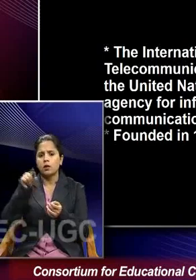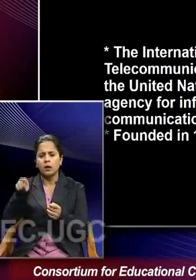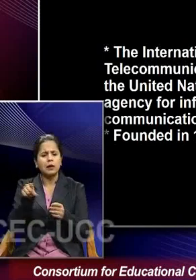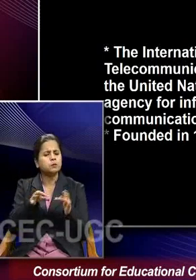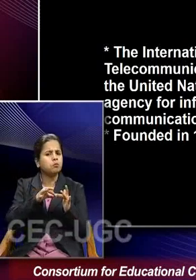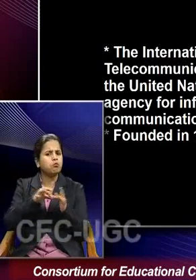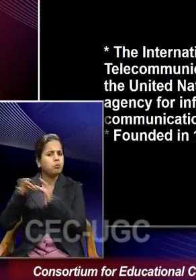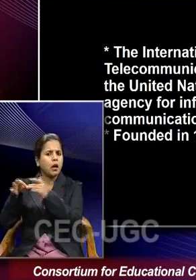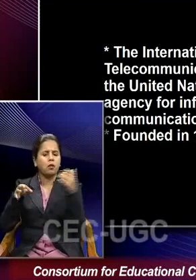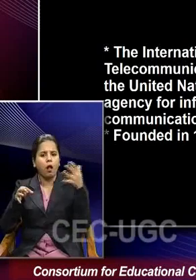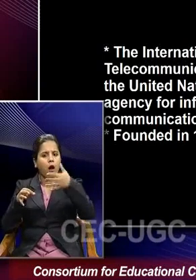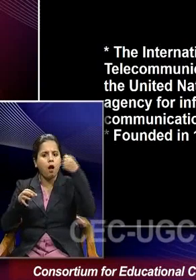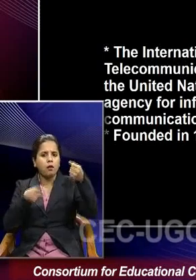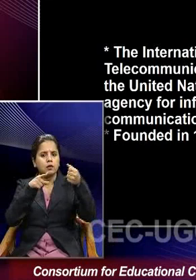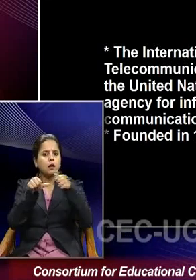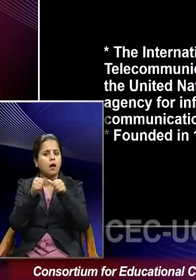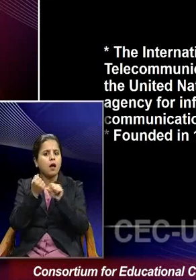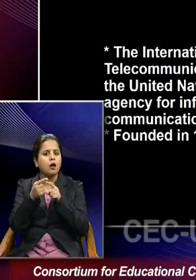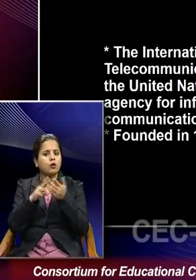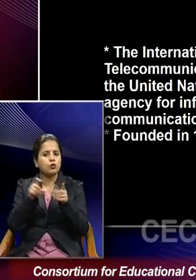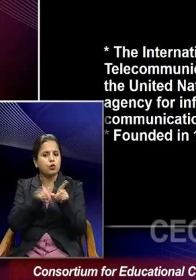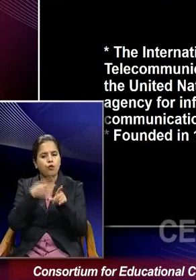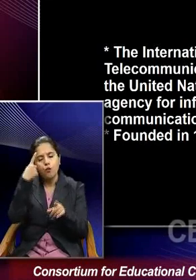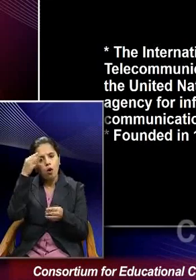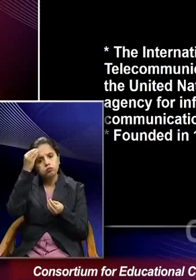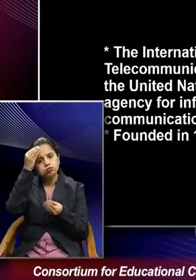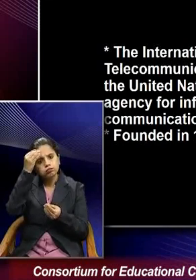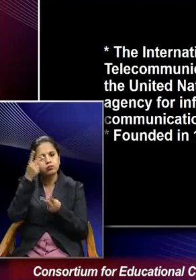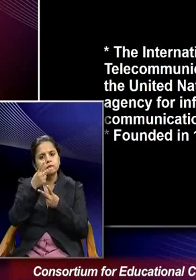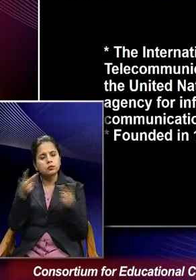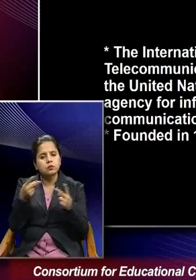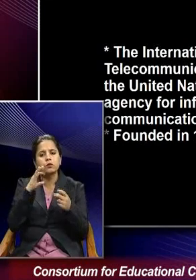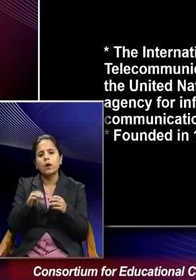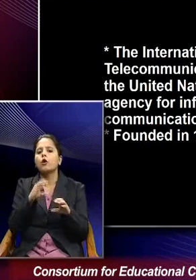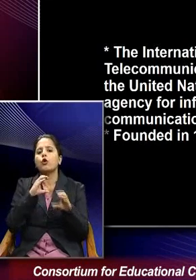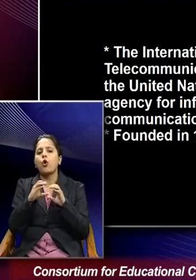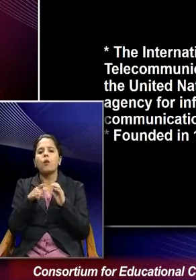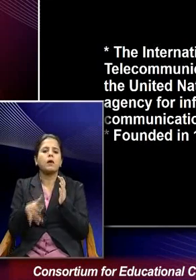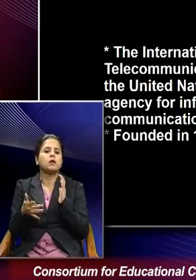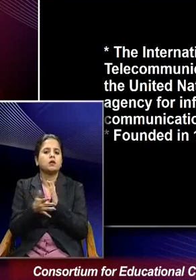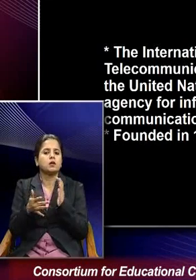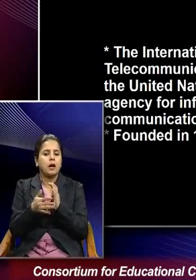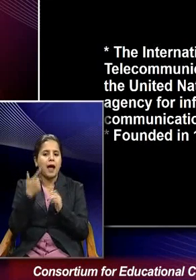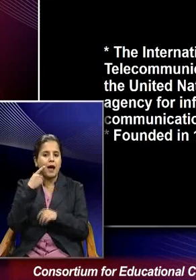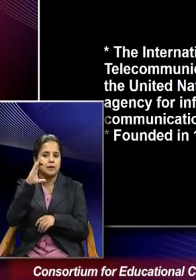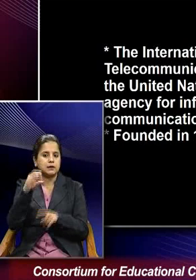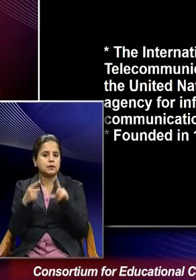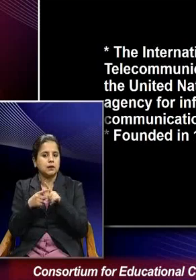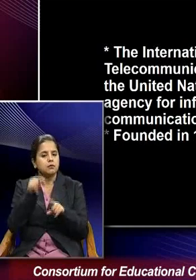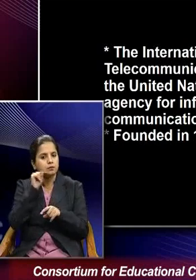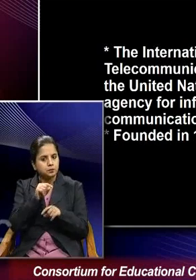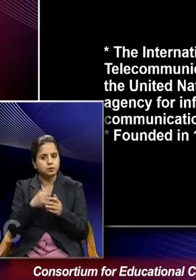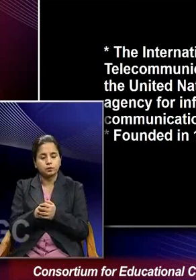specialized agency for information and communication technologies ICTs.